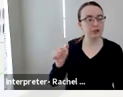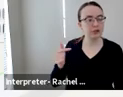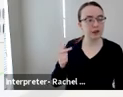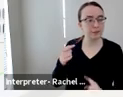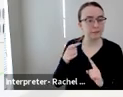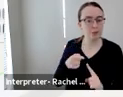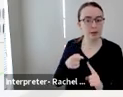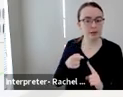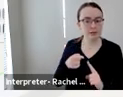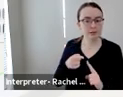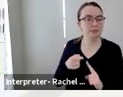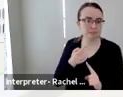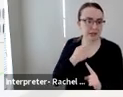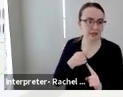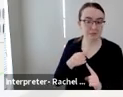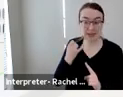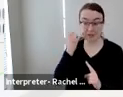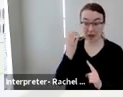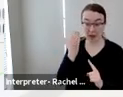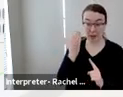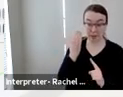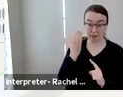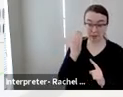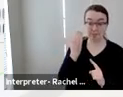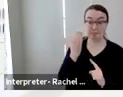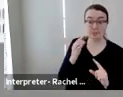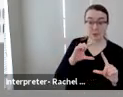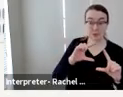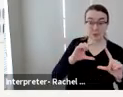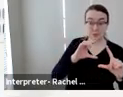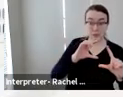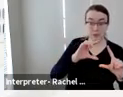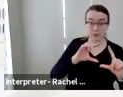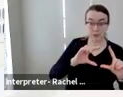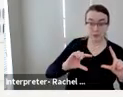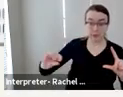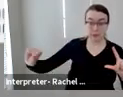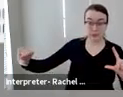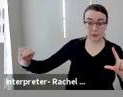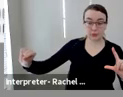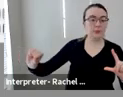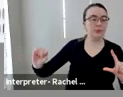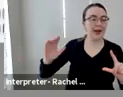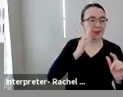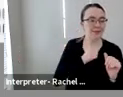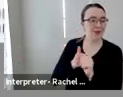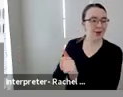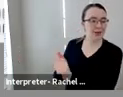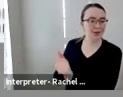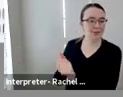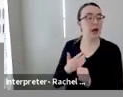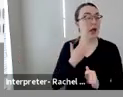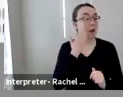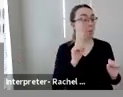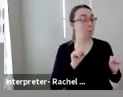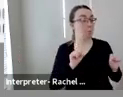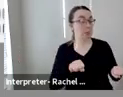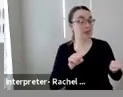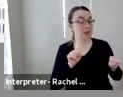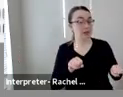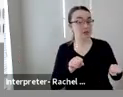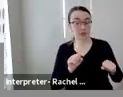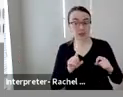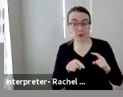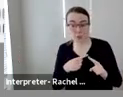line here, I know that's going off to my vanishing point. And I know that potentially when this